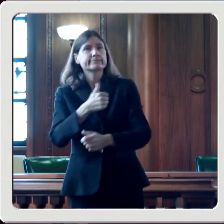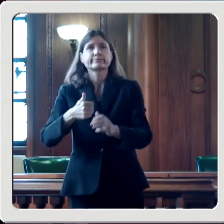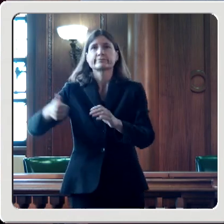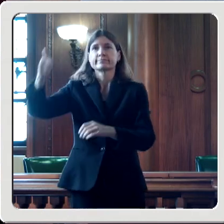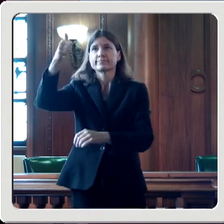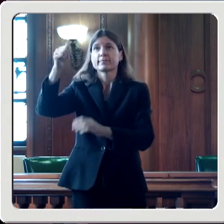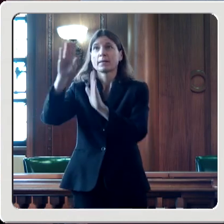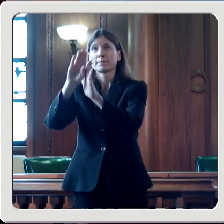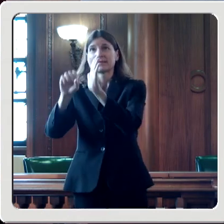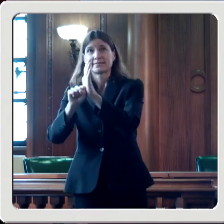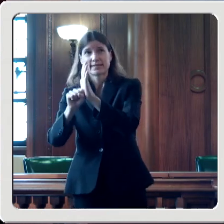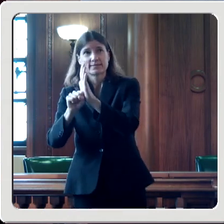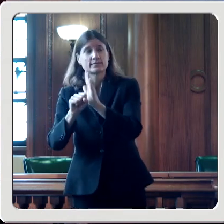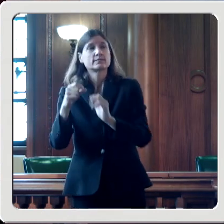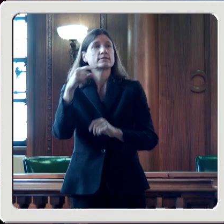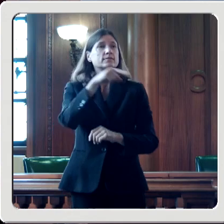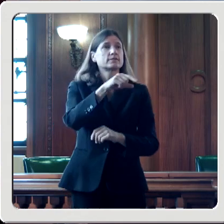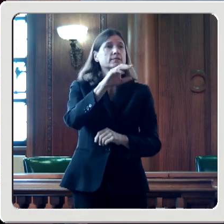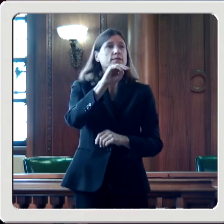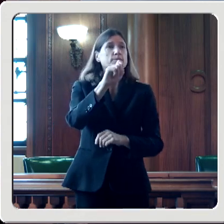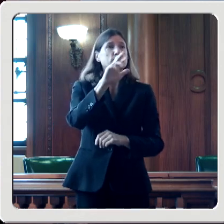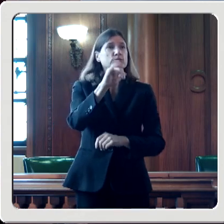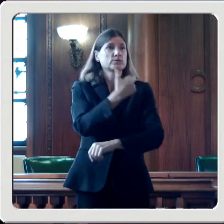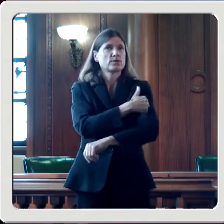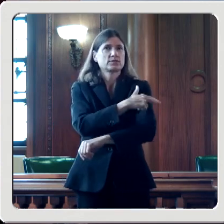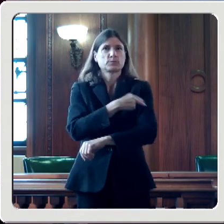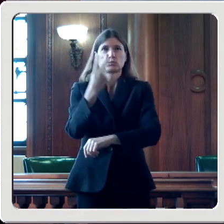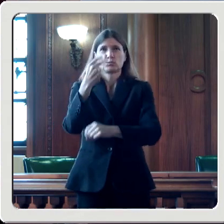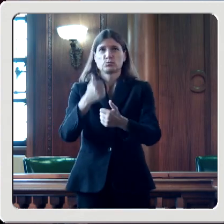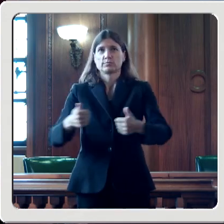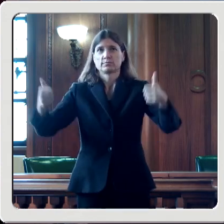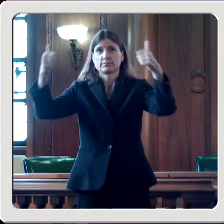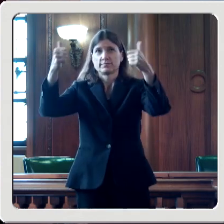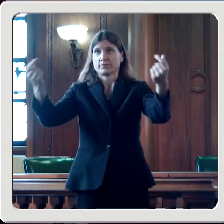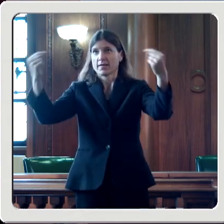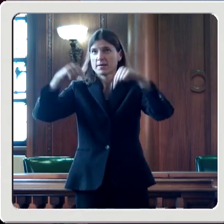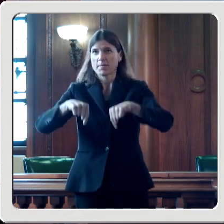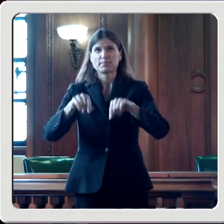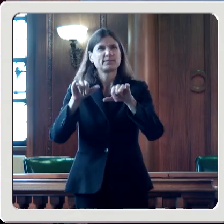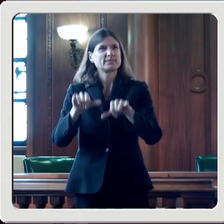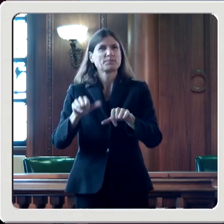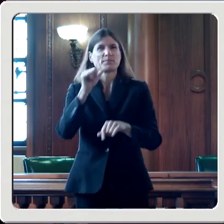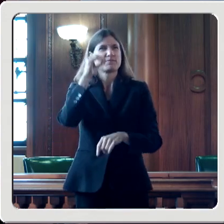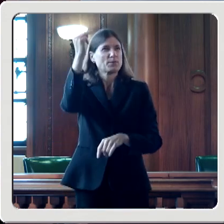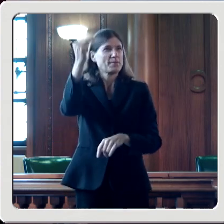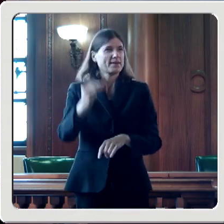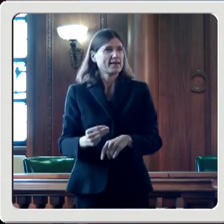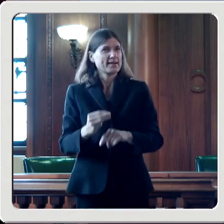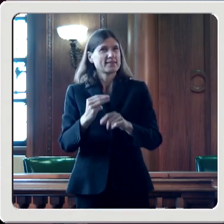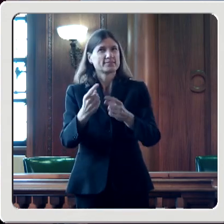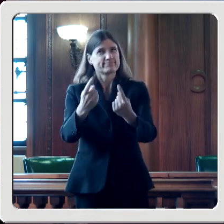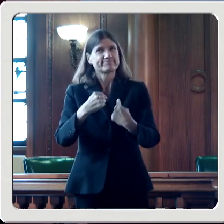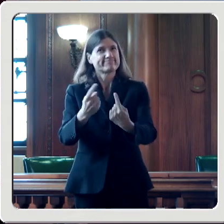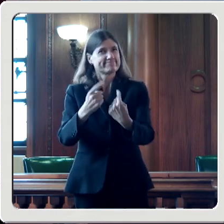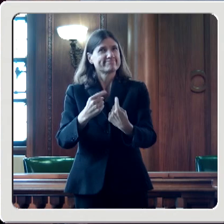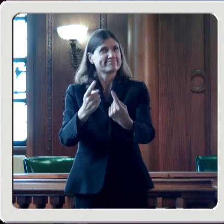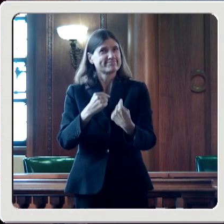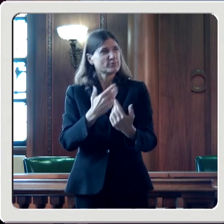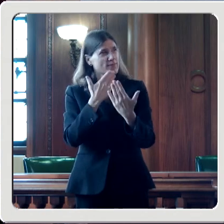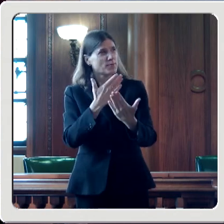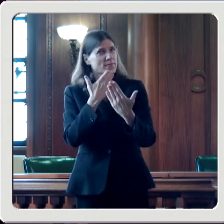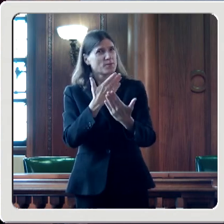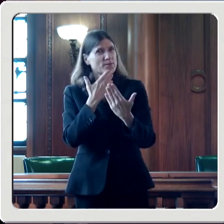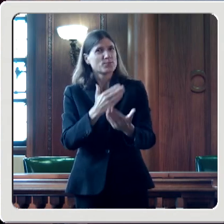Health Systems, who is here every week, as too with Dr. Robert Roos, the Chief Medical Officer of Mercy